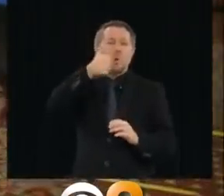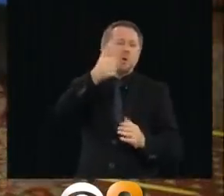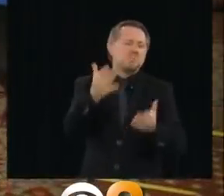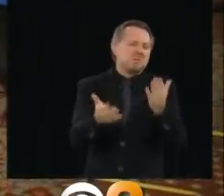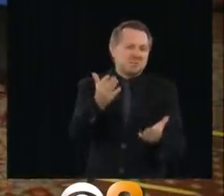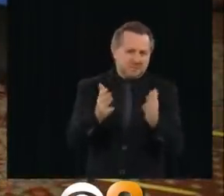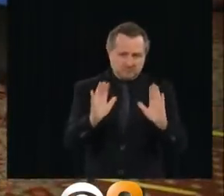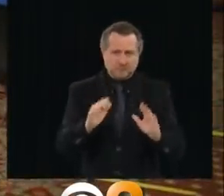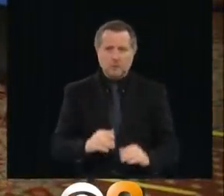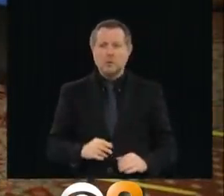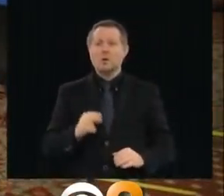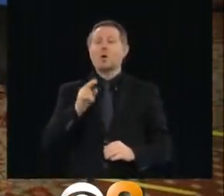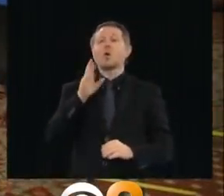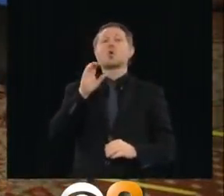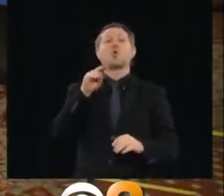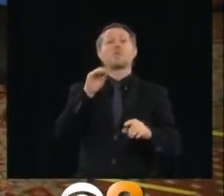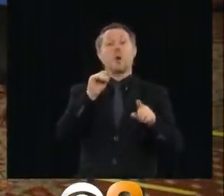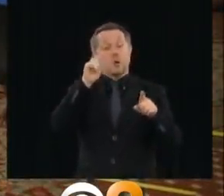but just to